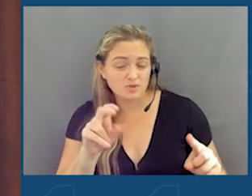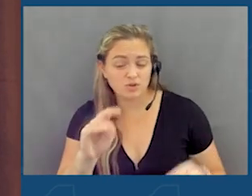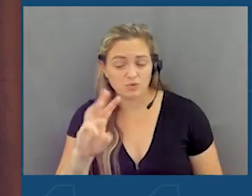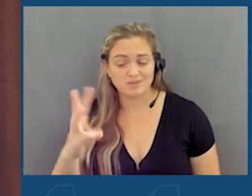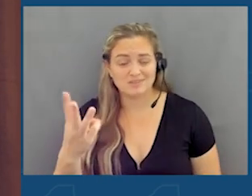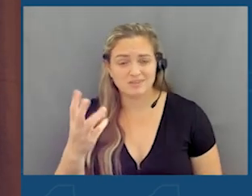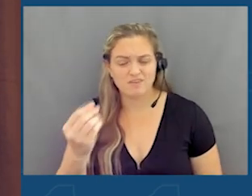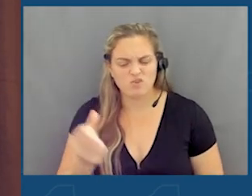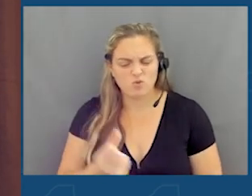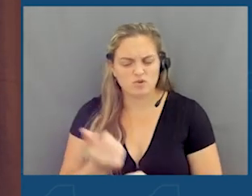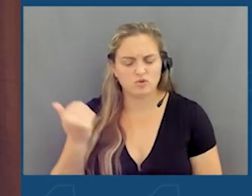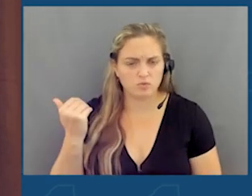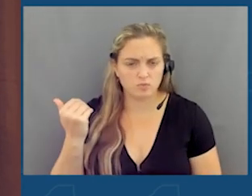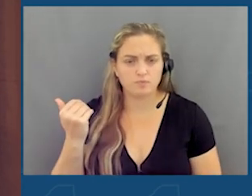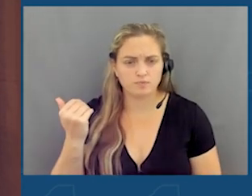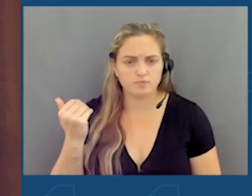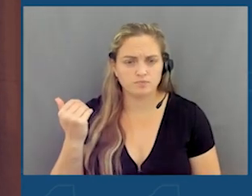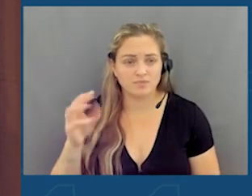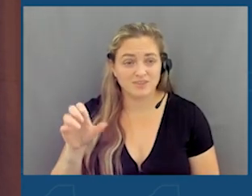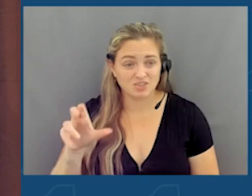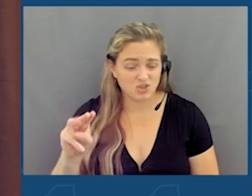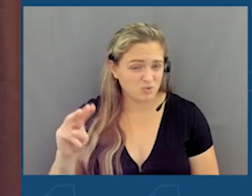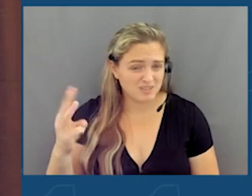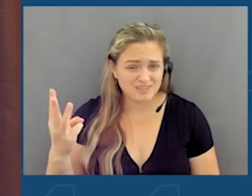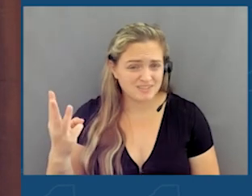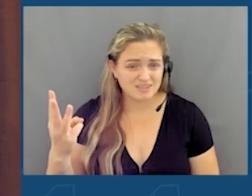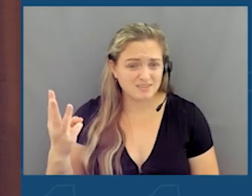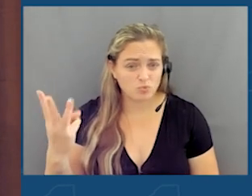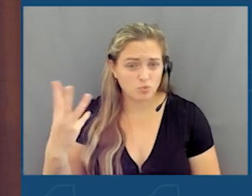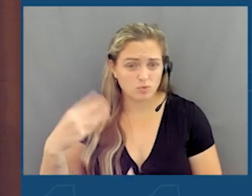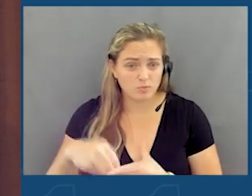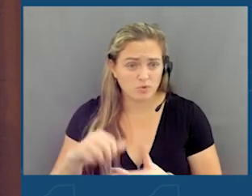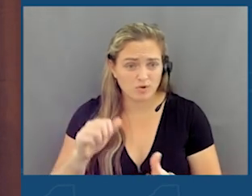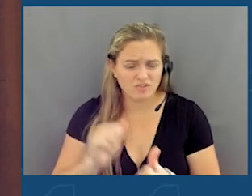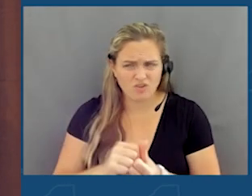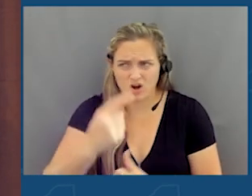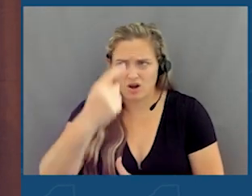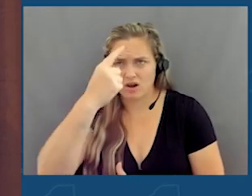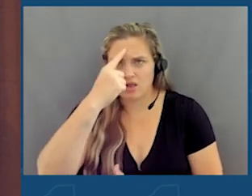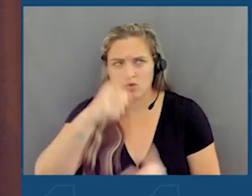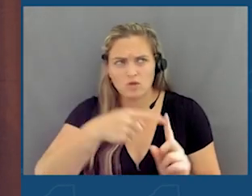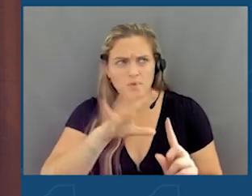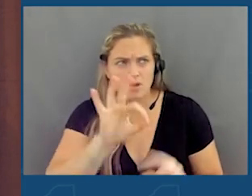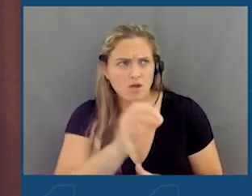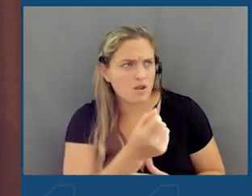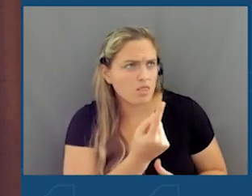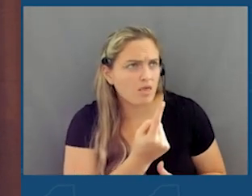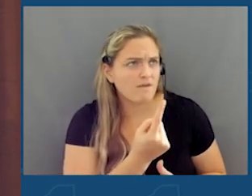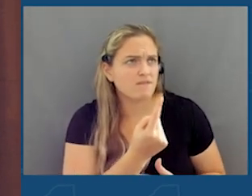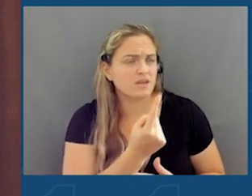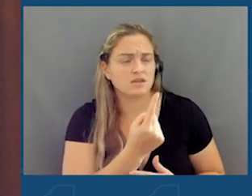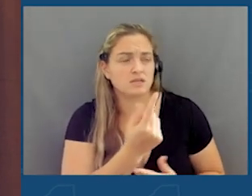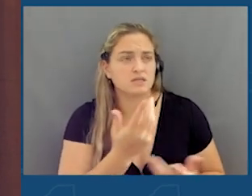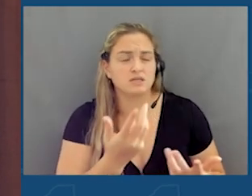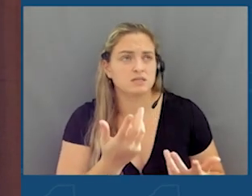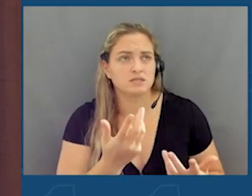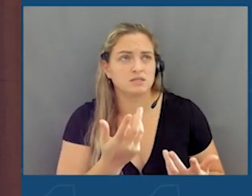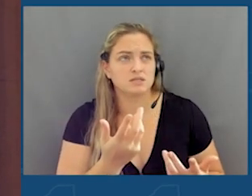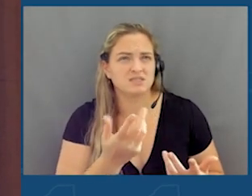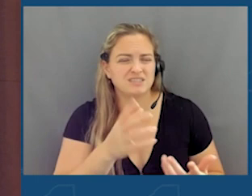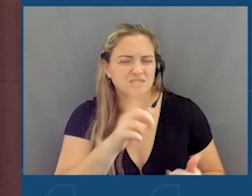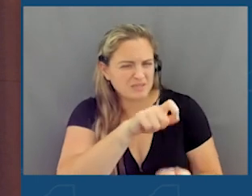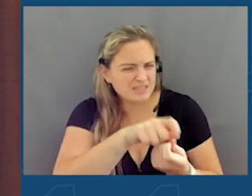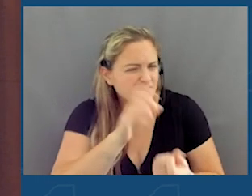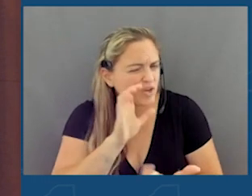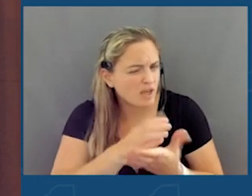few years ago. January 6th is always going to be part of our psyche. When we think about 9/11, certain images